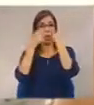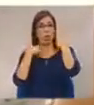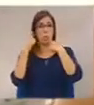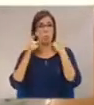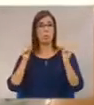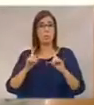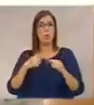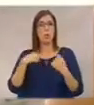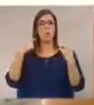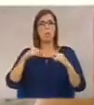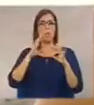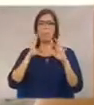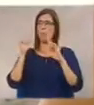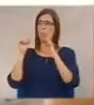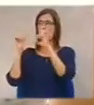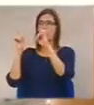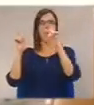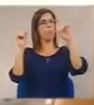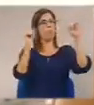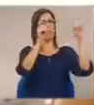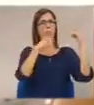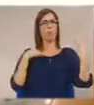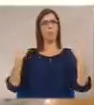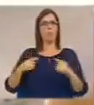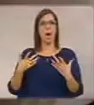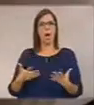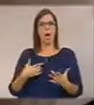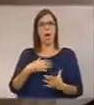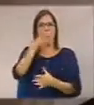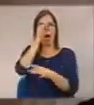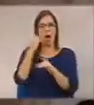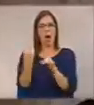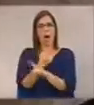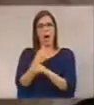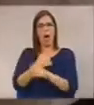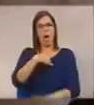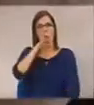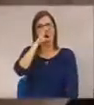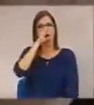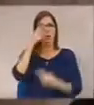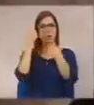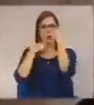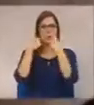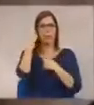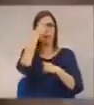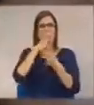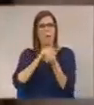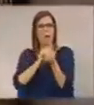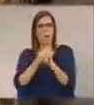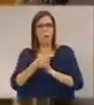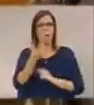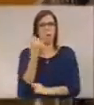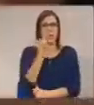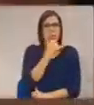expression. Like we were just posing around and clicking. But now I have learned many things, like facial expression can change everything,